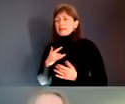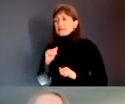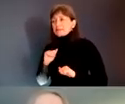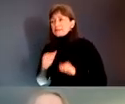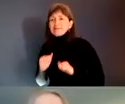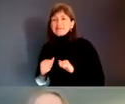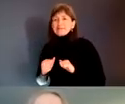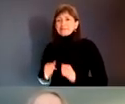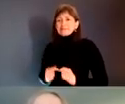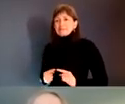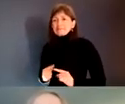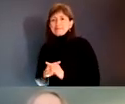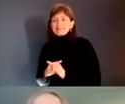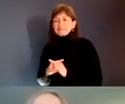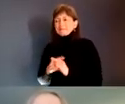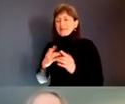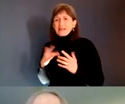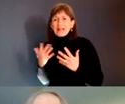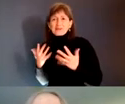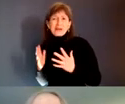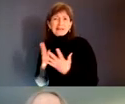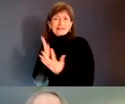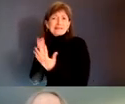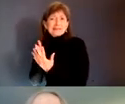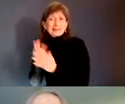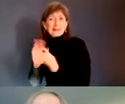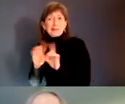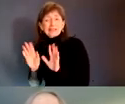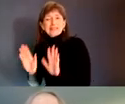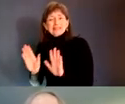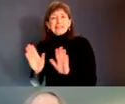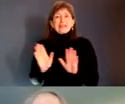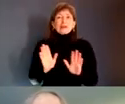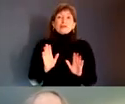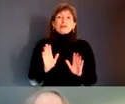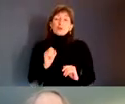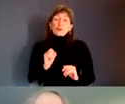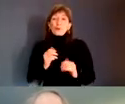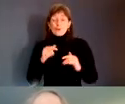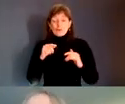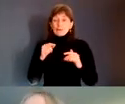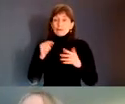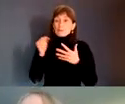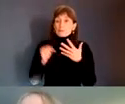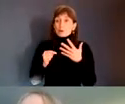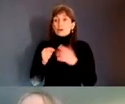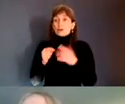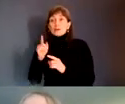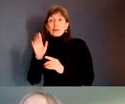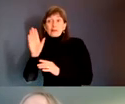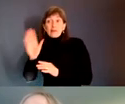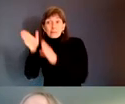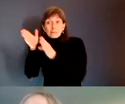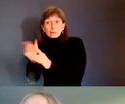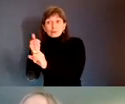trying to support that adult. But it's trying to get at the adult's wishes and respect that